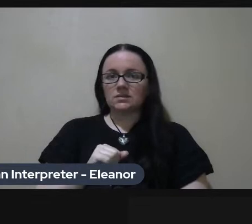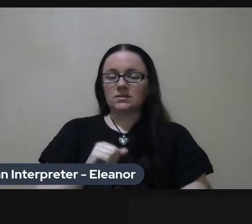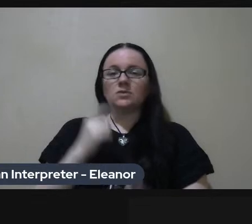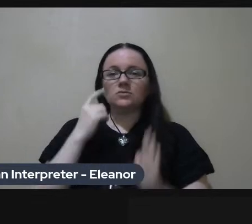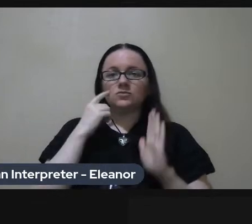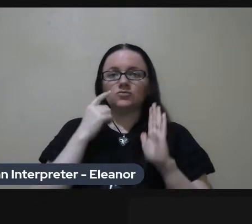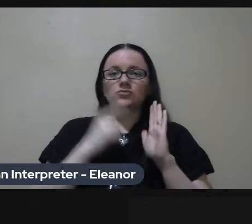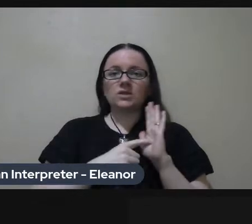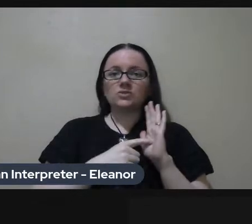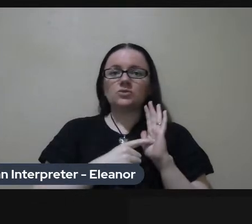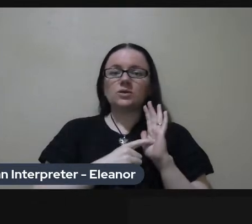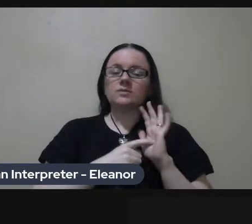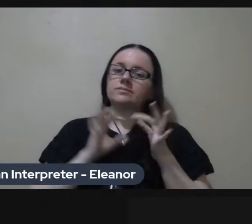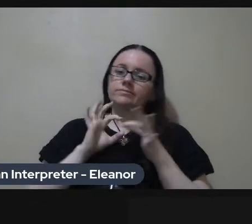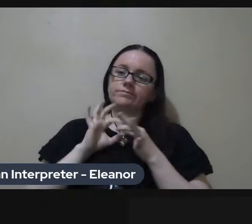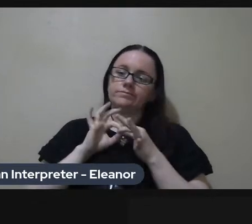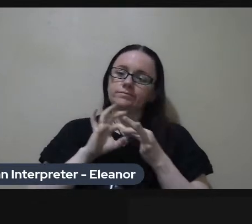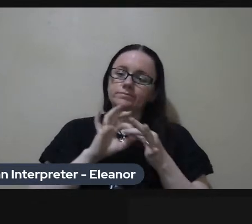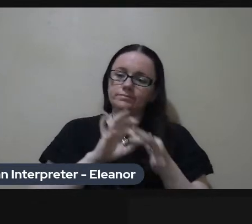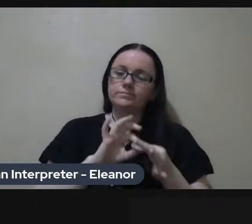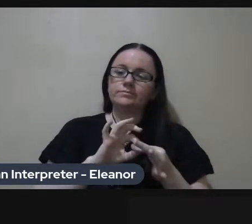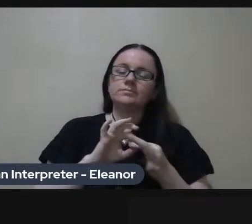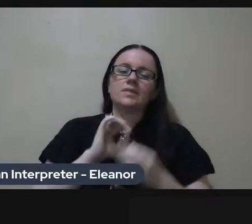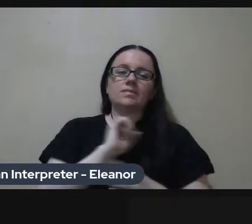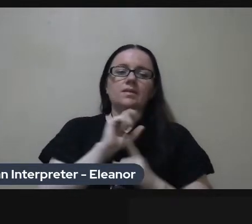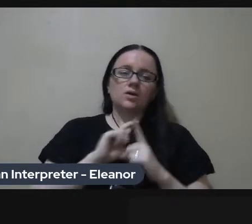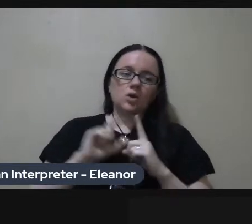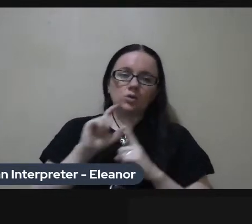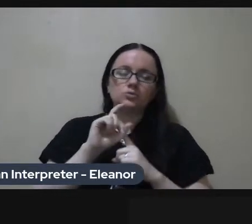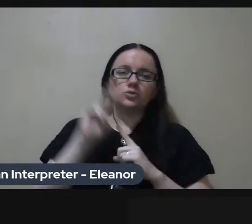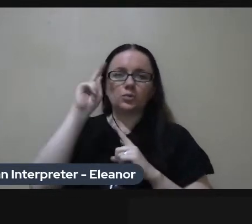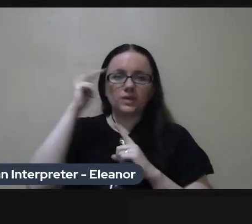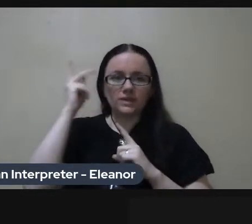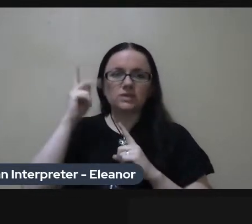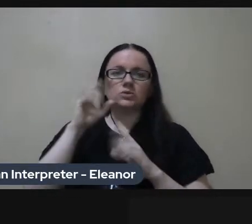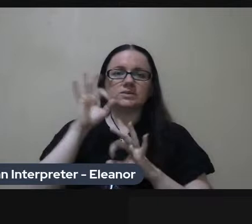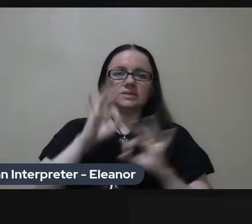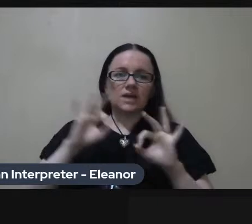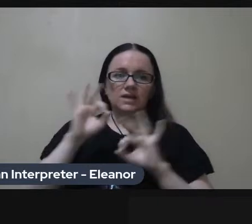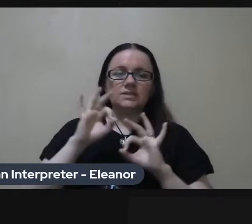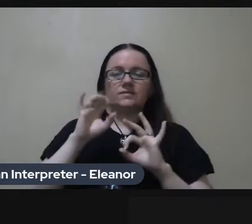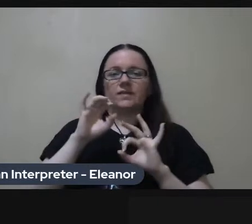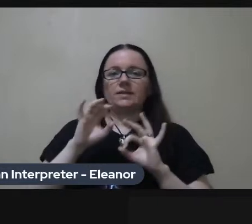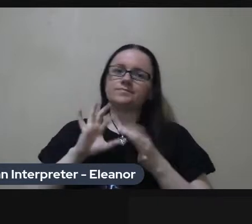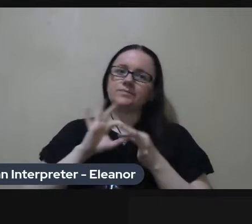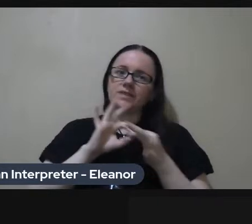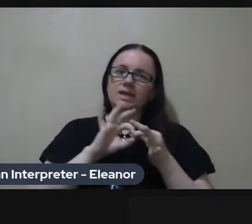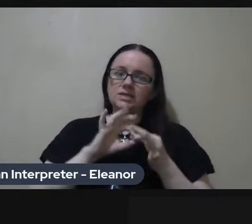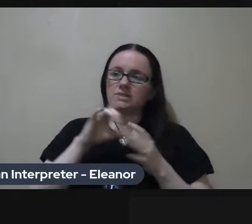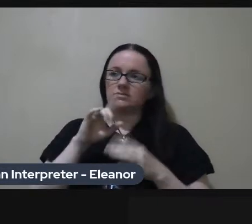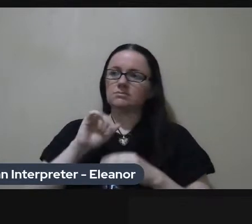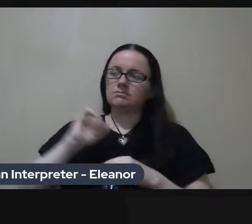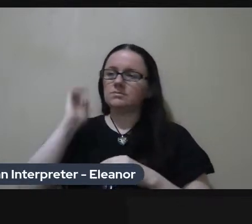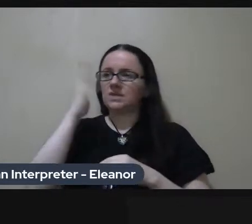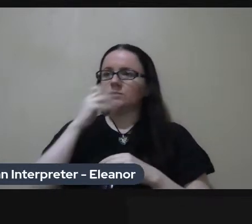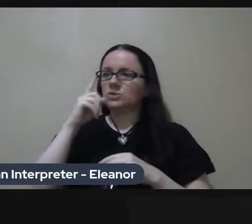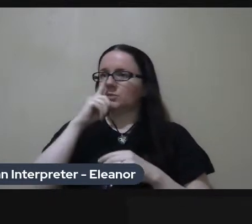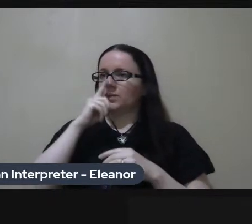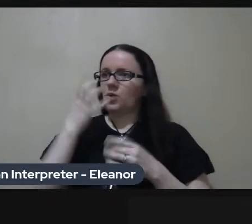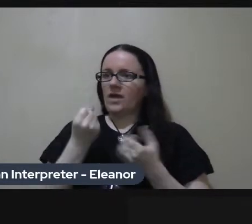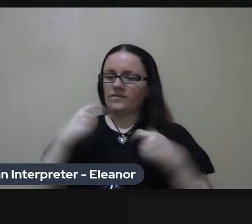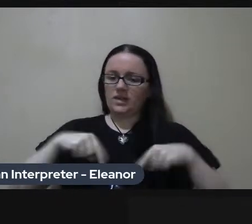the unbroken spiritual, cultural, scientific and political connection the Bapangarang people have had to this place for more